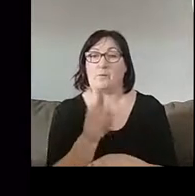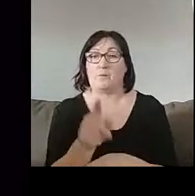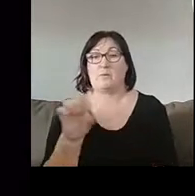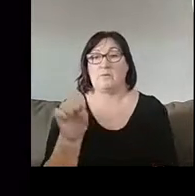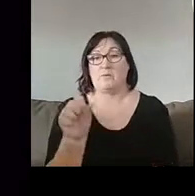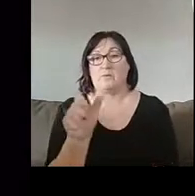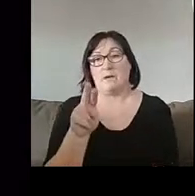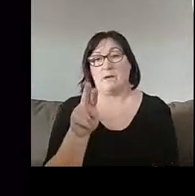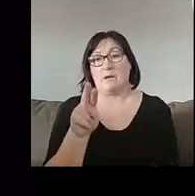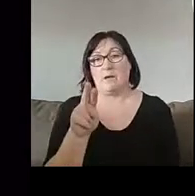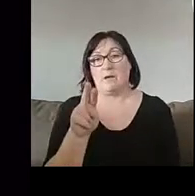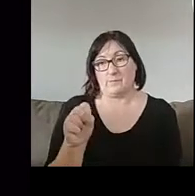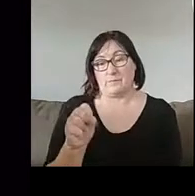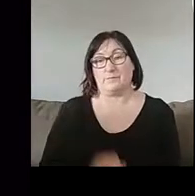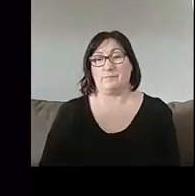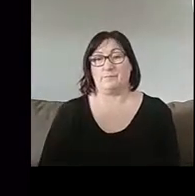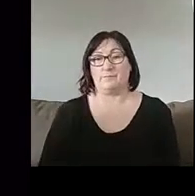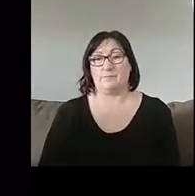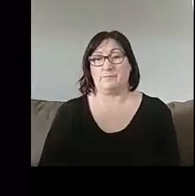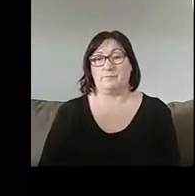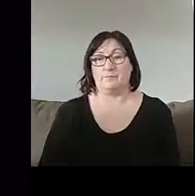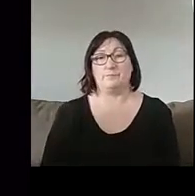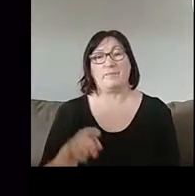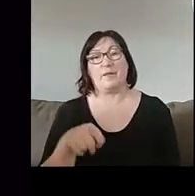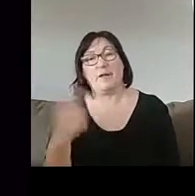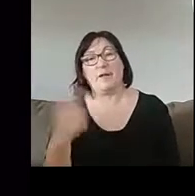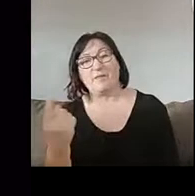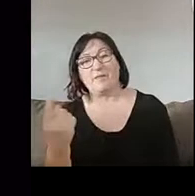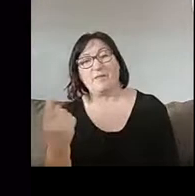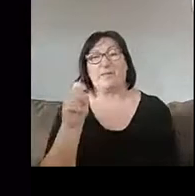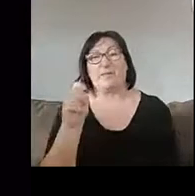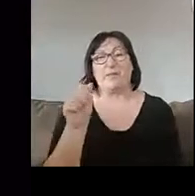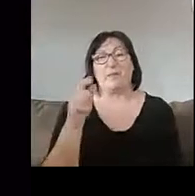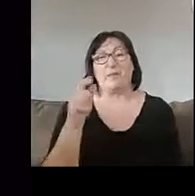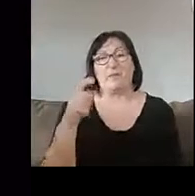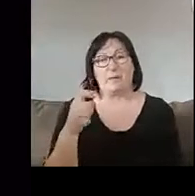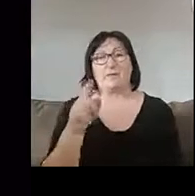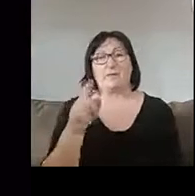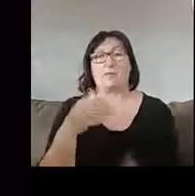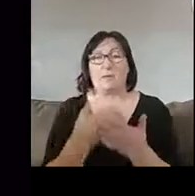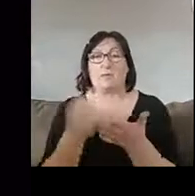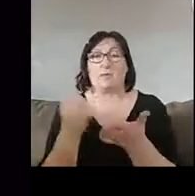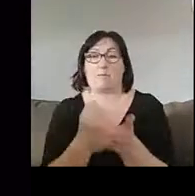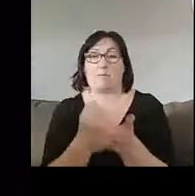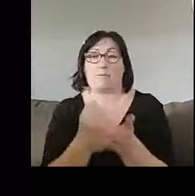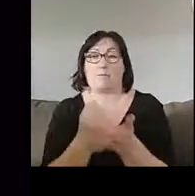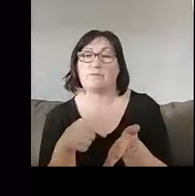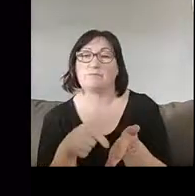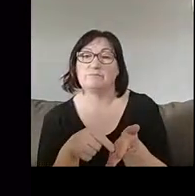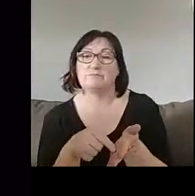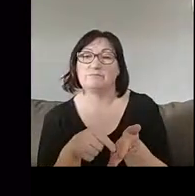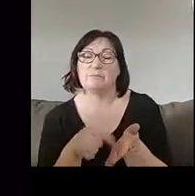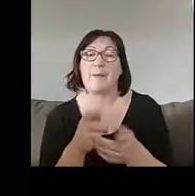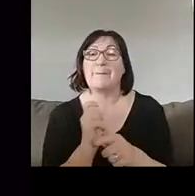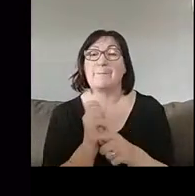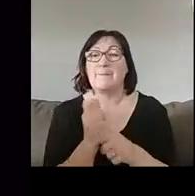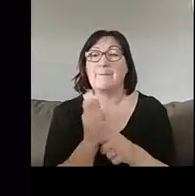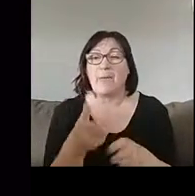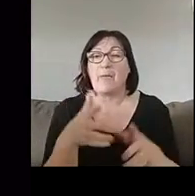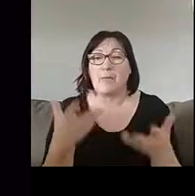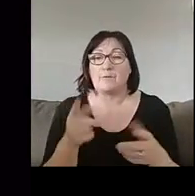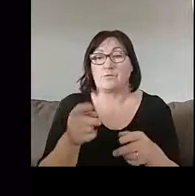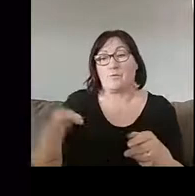Then another tax that you as an entity can be registered, that will be pay as you earn. Now,